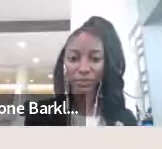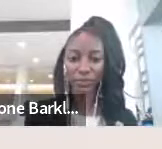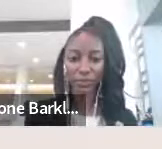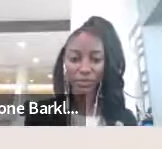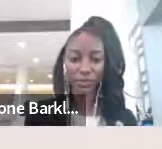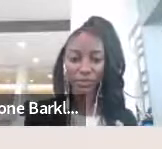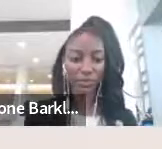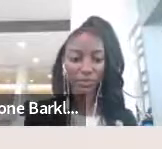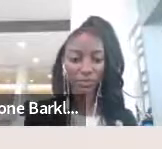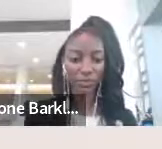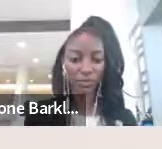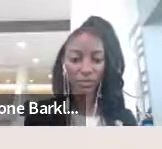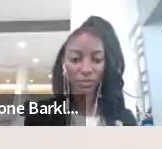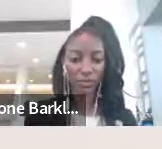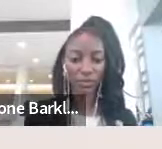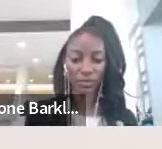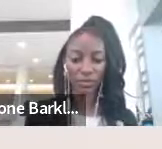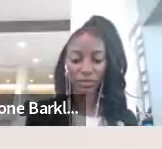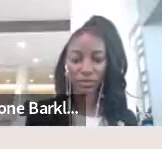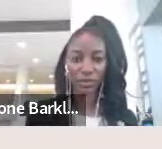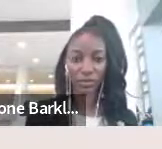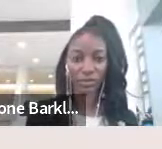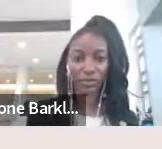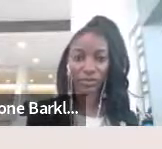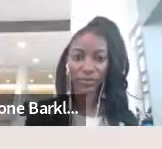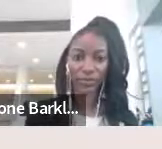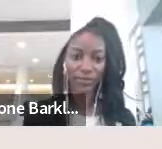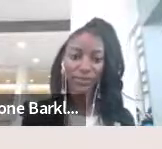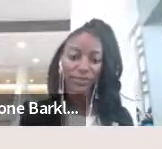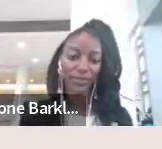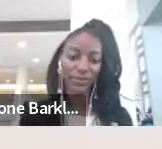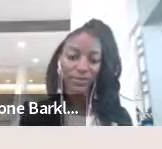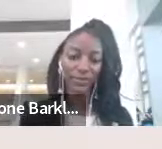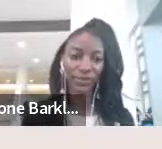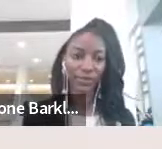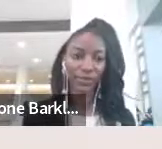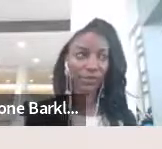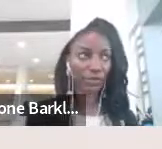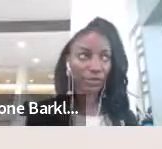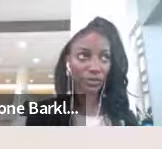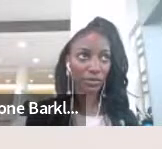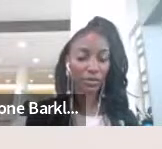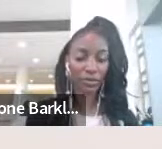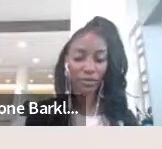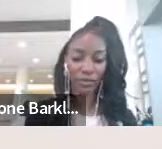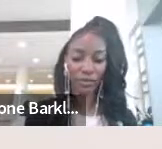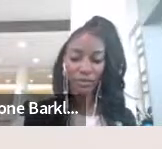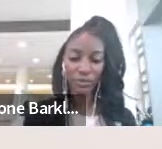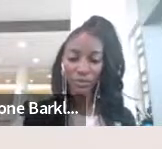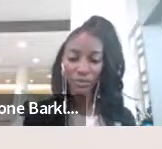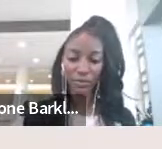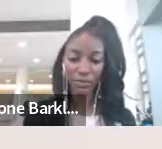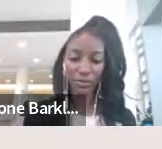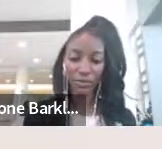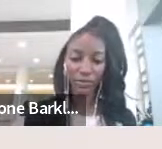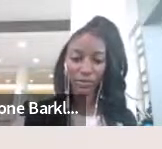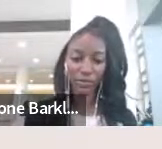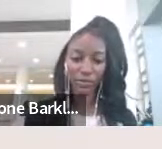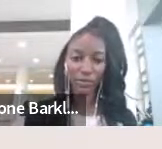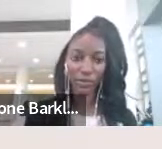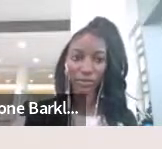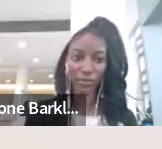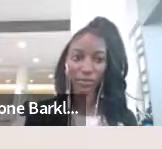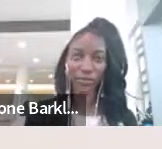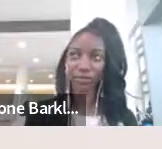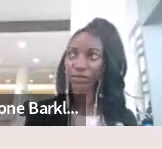that empty into streams, rivers, and other bodies of water. Or the wind can blow it there. Those rivers and streams can eventually carry